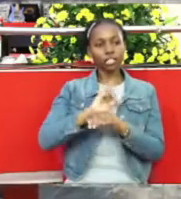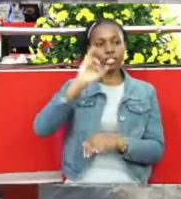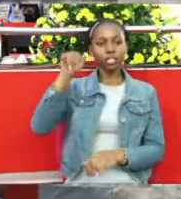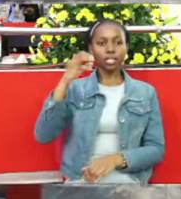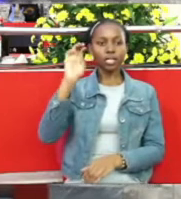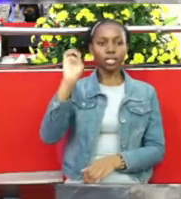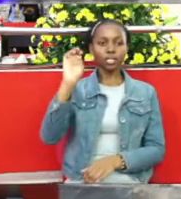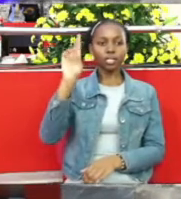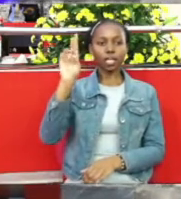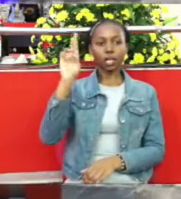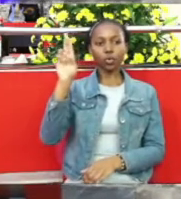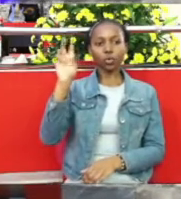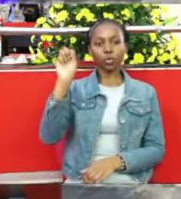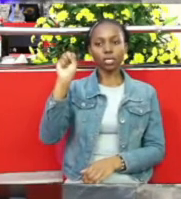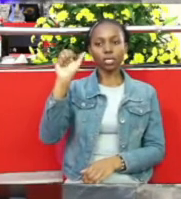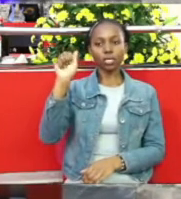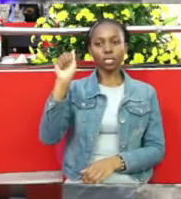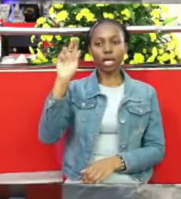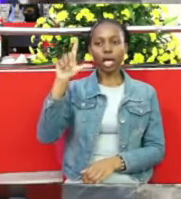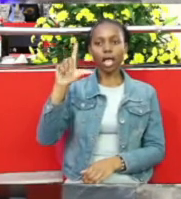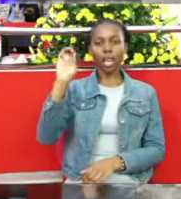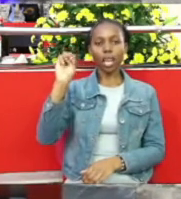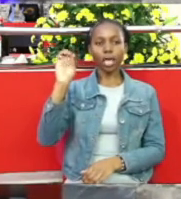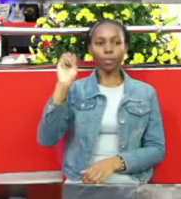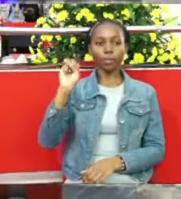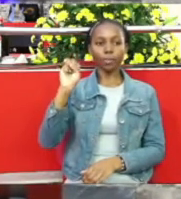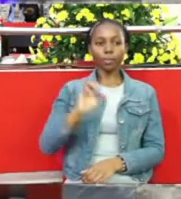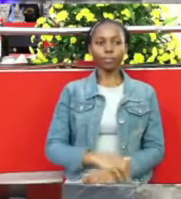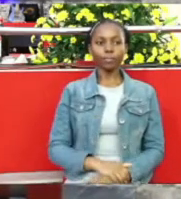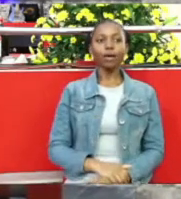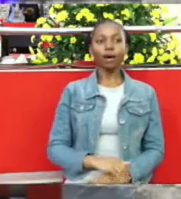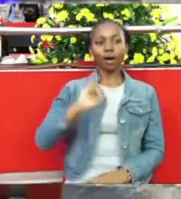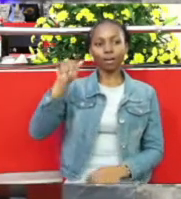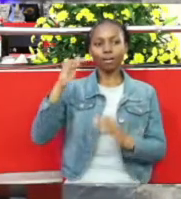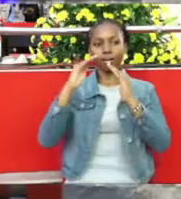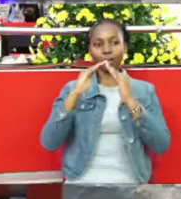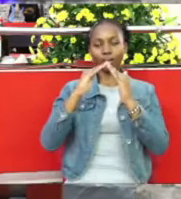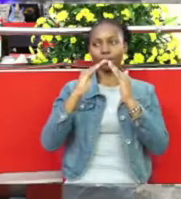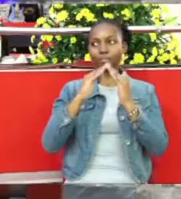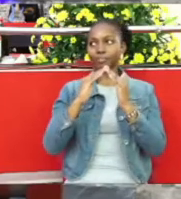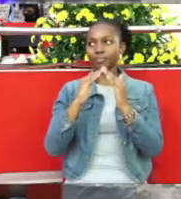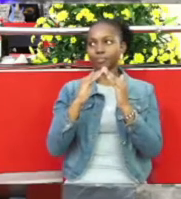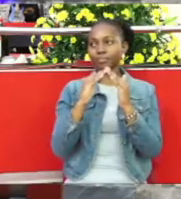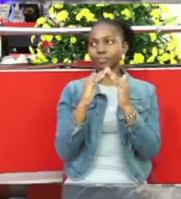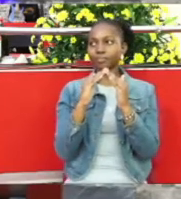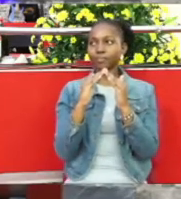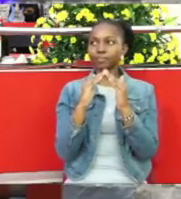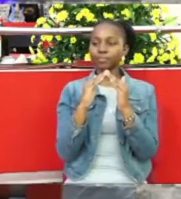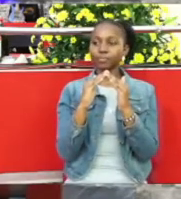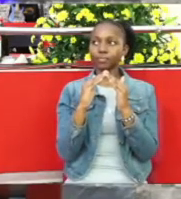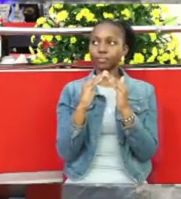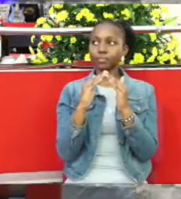Luke could have been doing what you call quoting over scripture. Na daktari Luke naamini ya kwamba alikuwa ananukuu